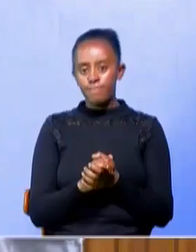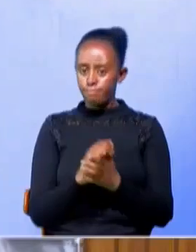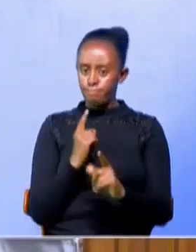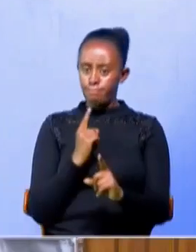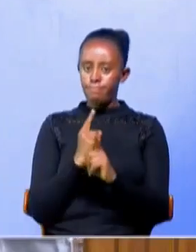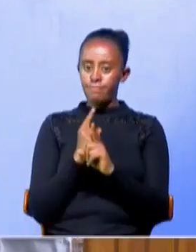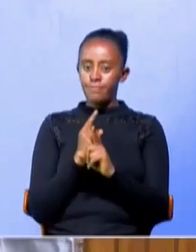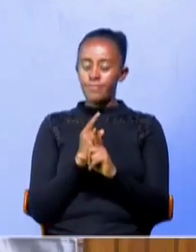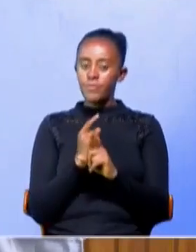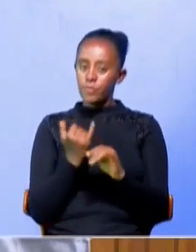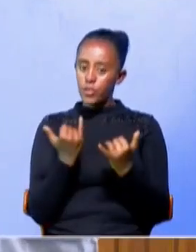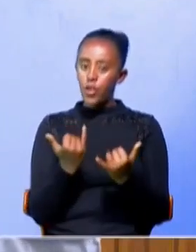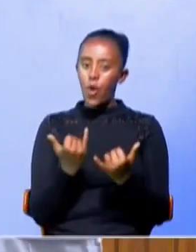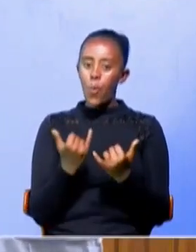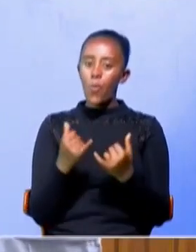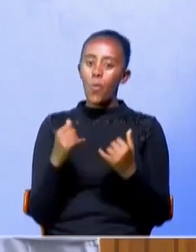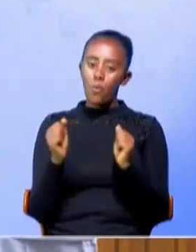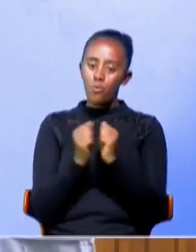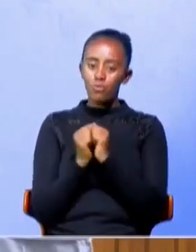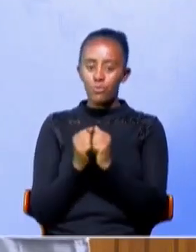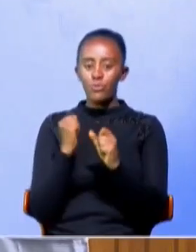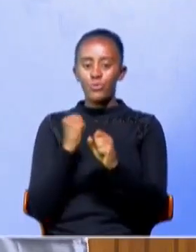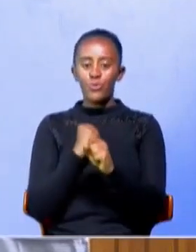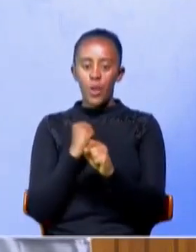Exactly. Now let's go and do together